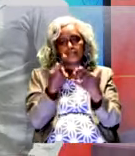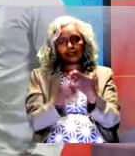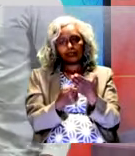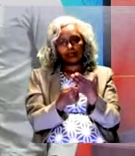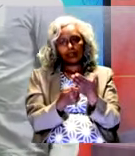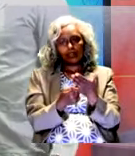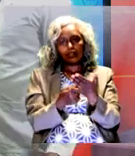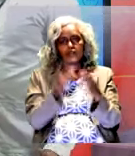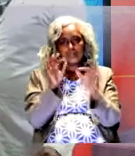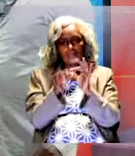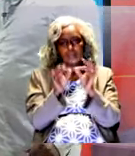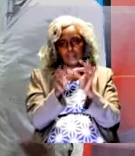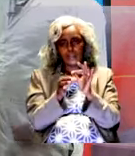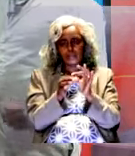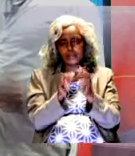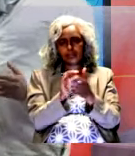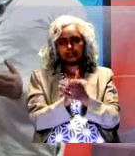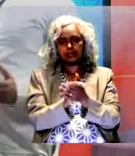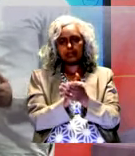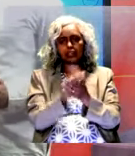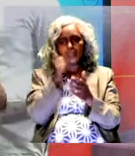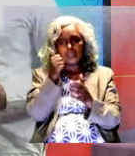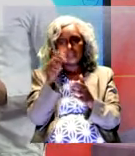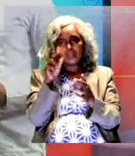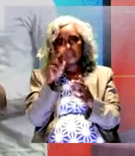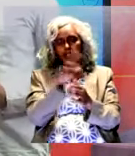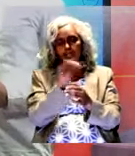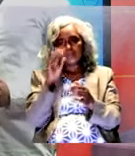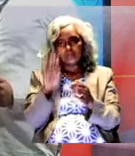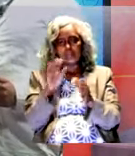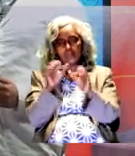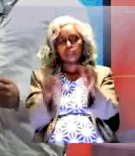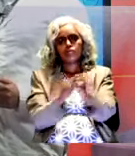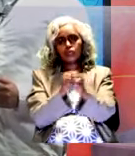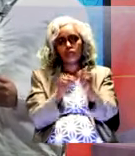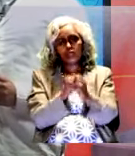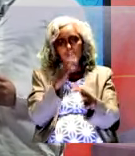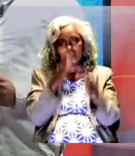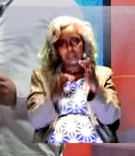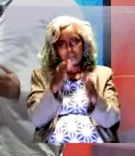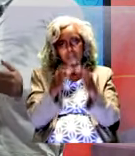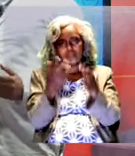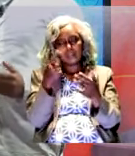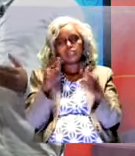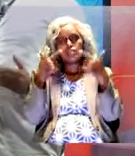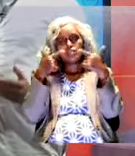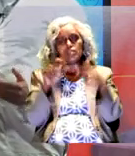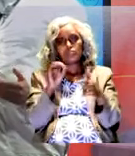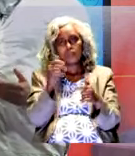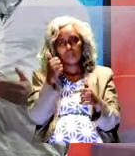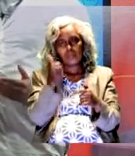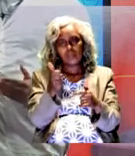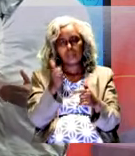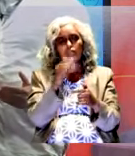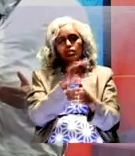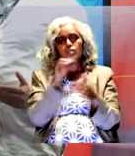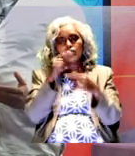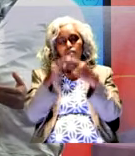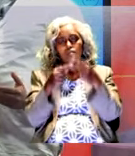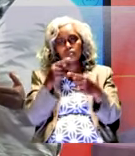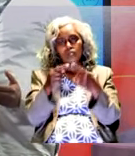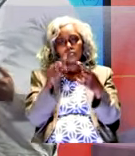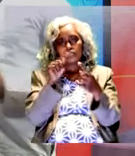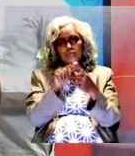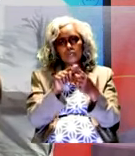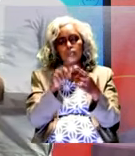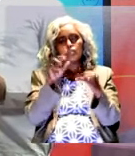see the definition. Let an be a sequence if the limit of an when n goes